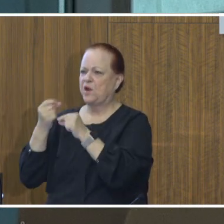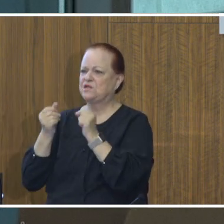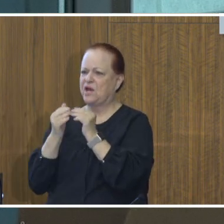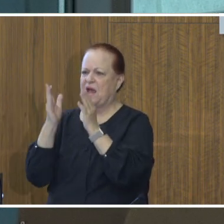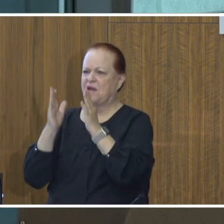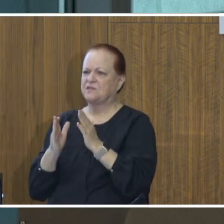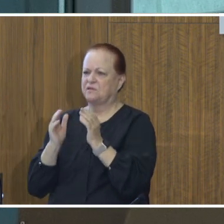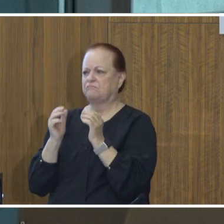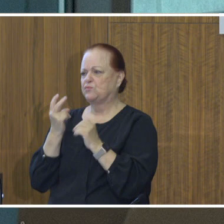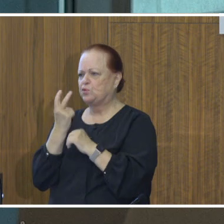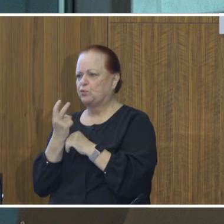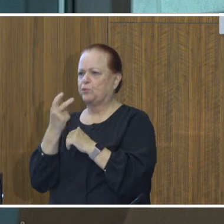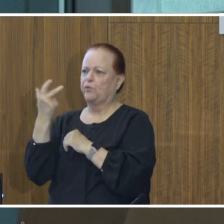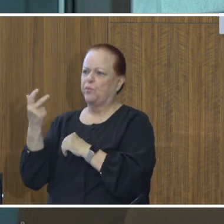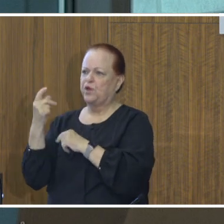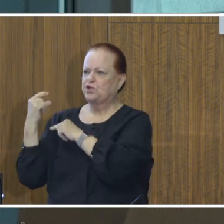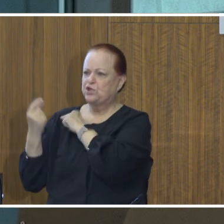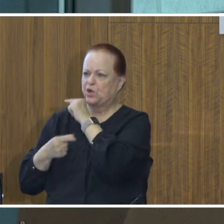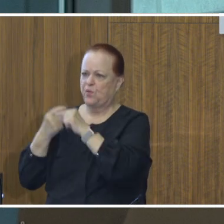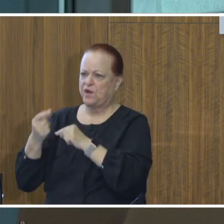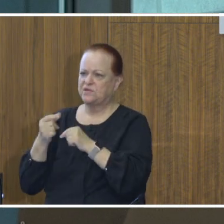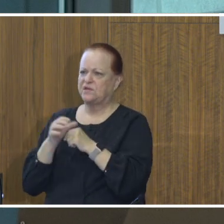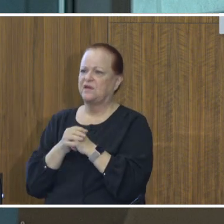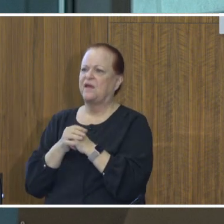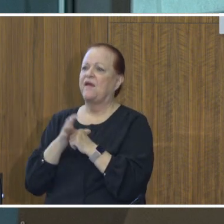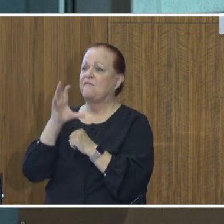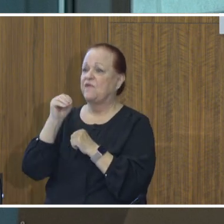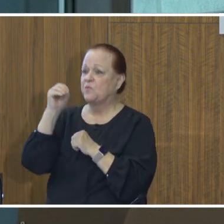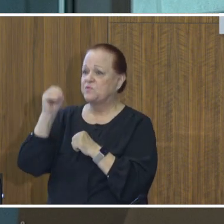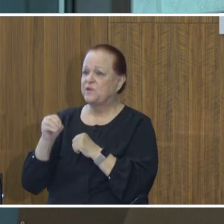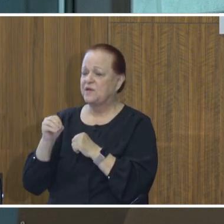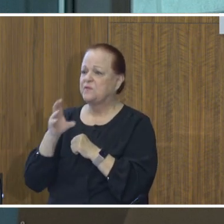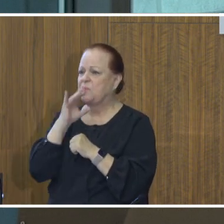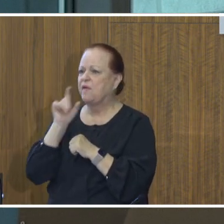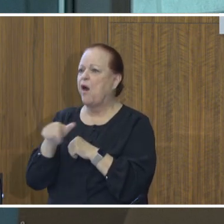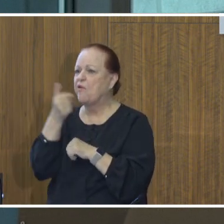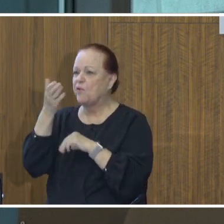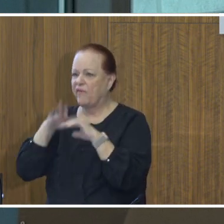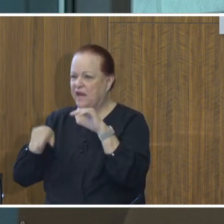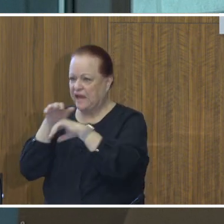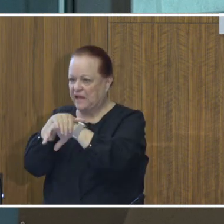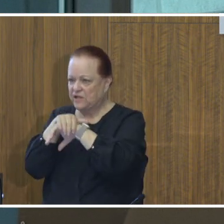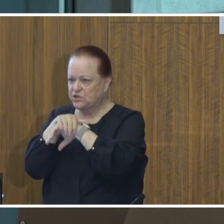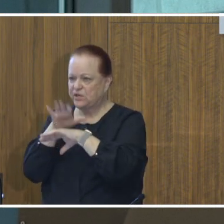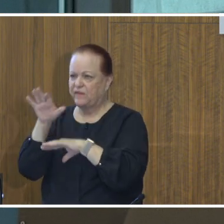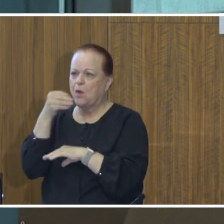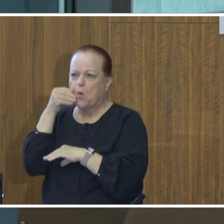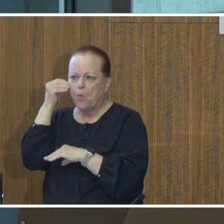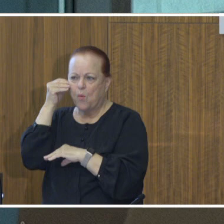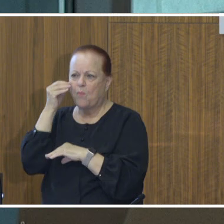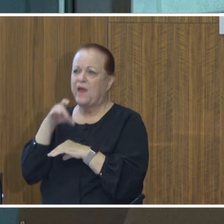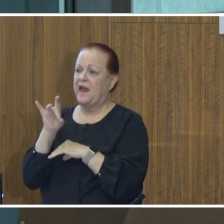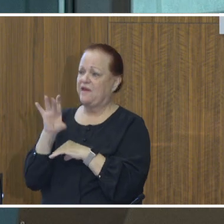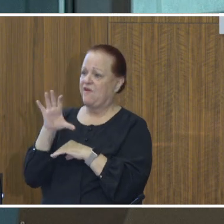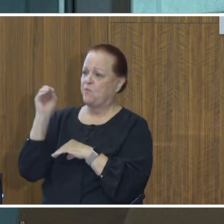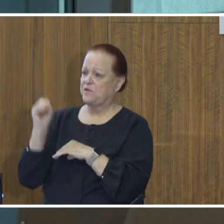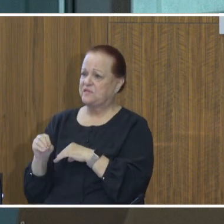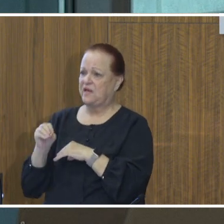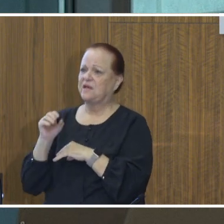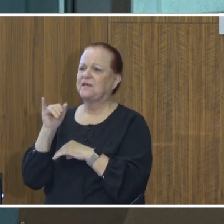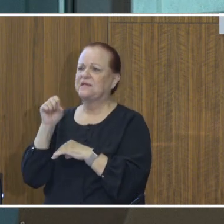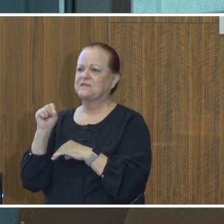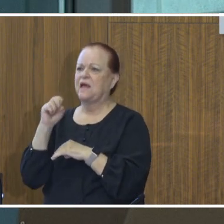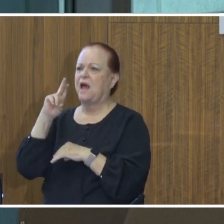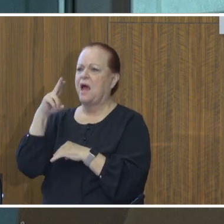3 generations. 50% speak other than English in the household. At least 85% are high school graduates, and